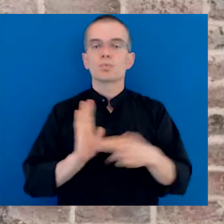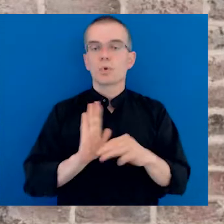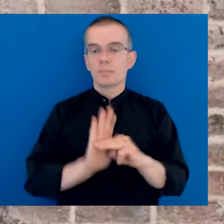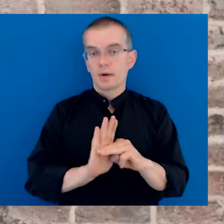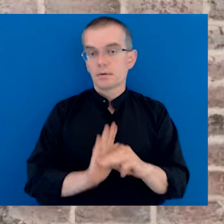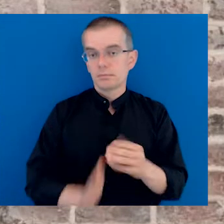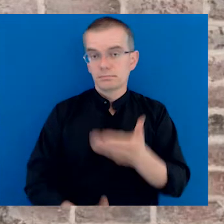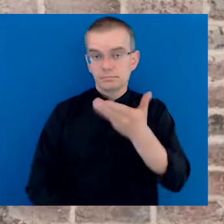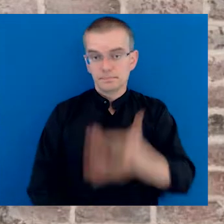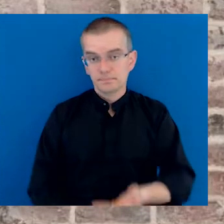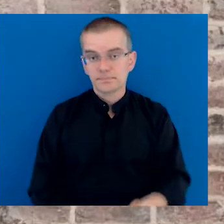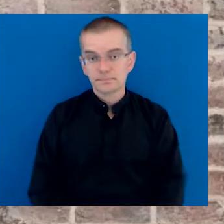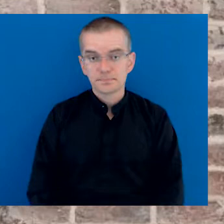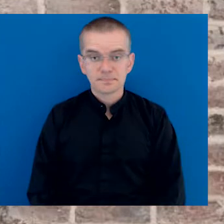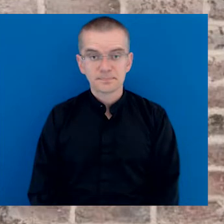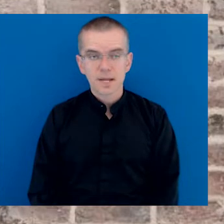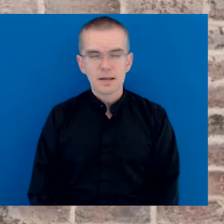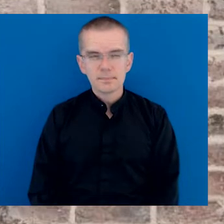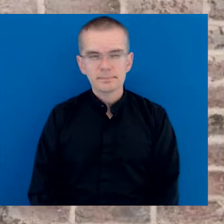way.